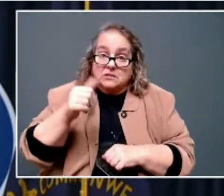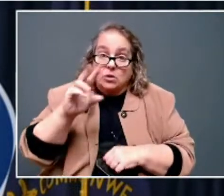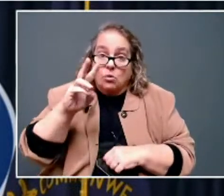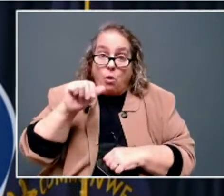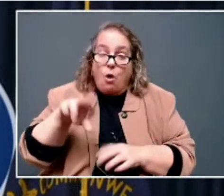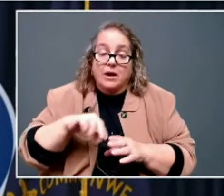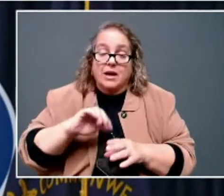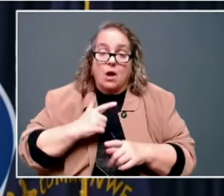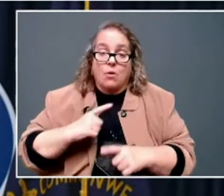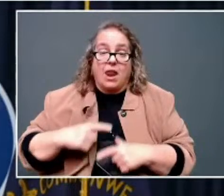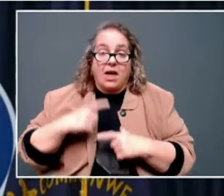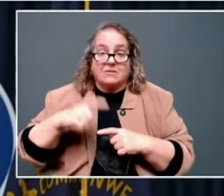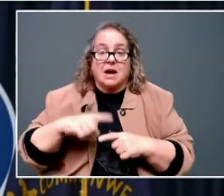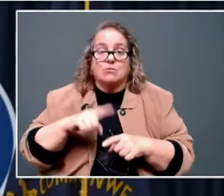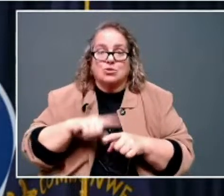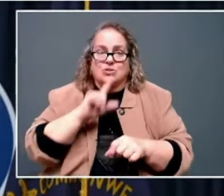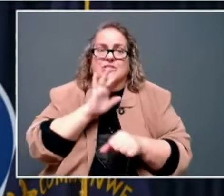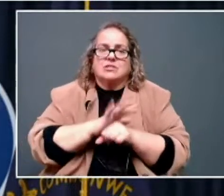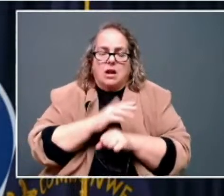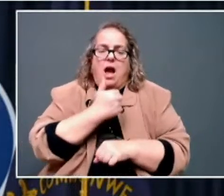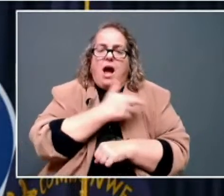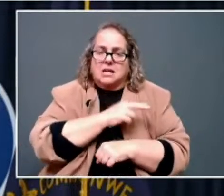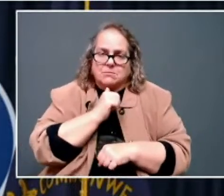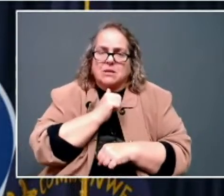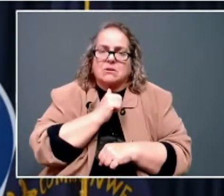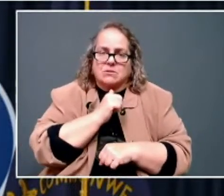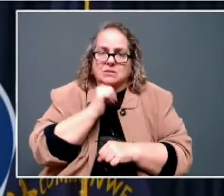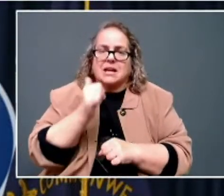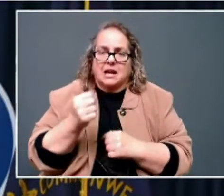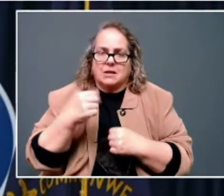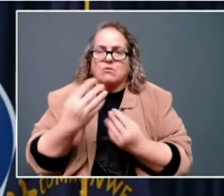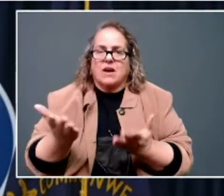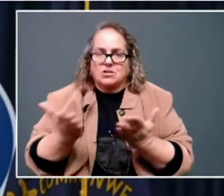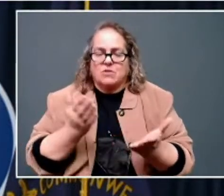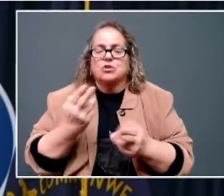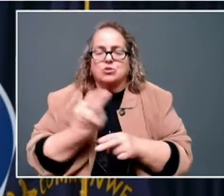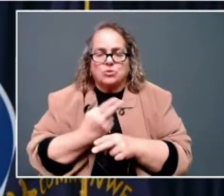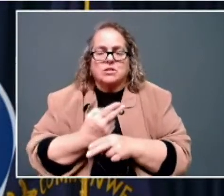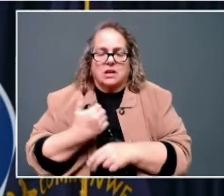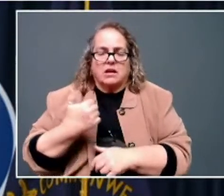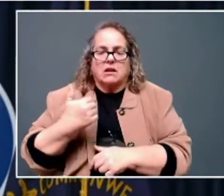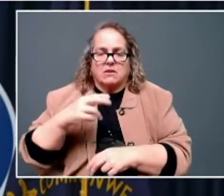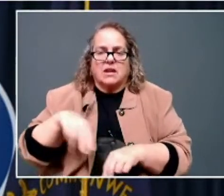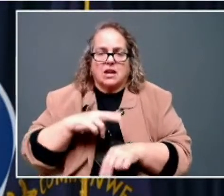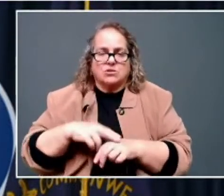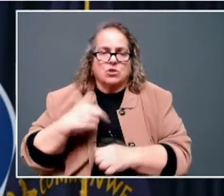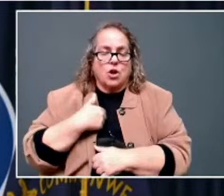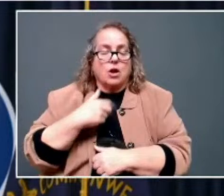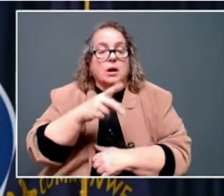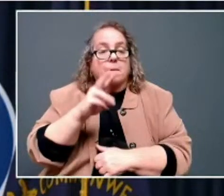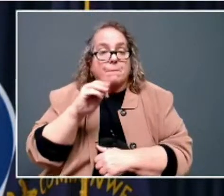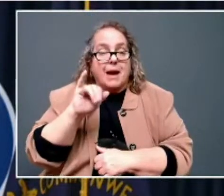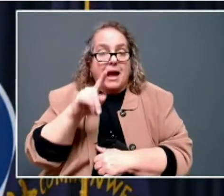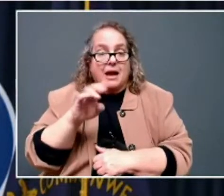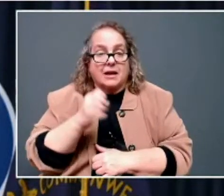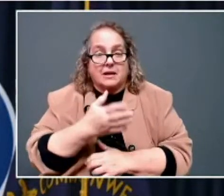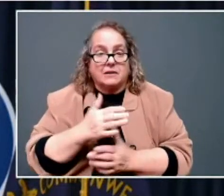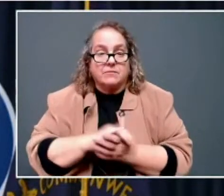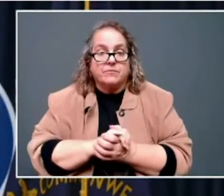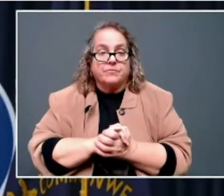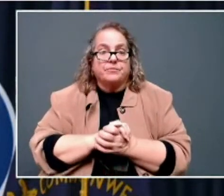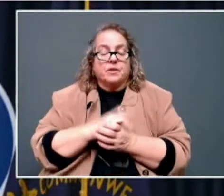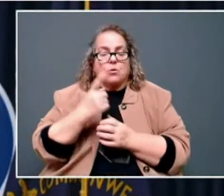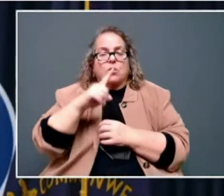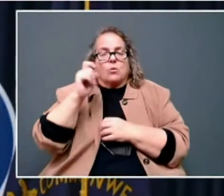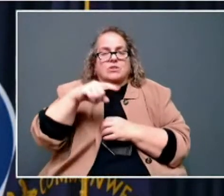increase hospital capacity by using the Guard. Mike. This may be a question for both you and Dr. Stack, and I don't